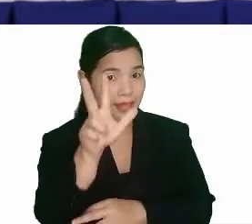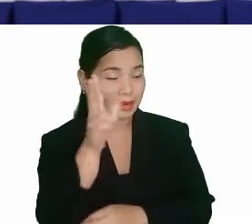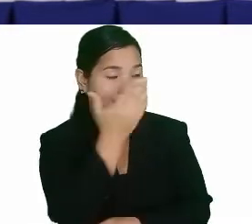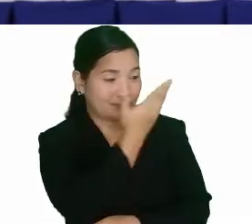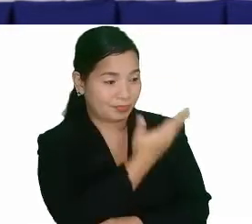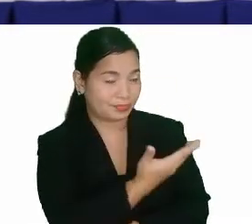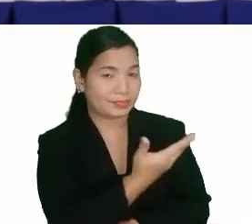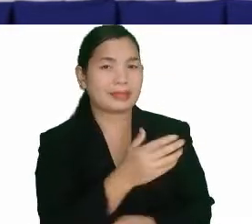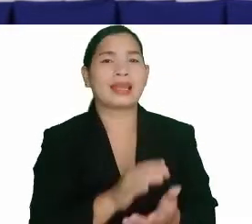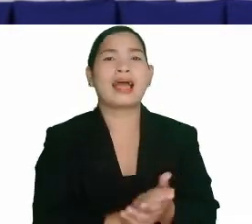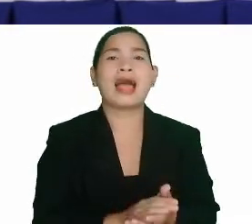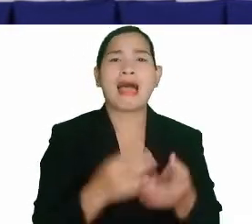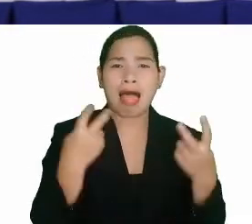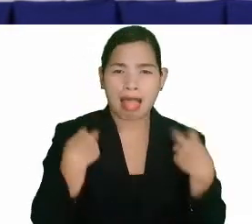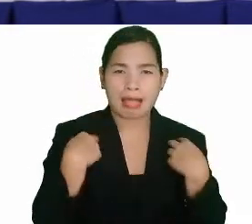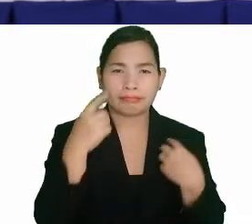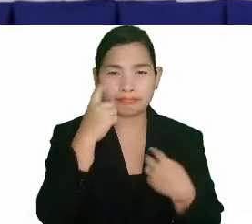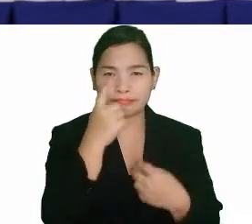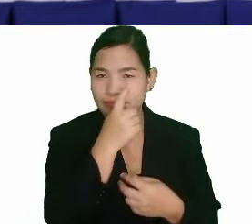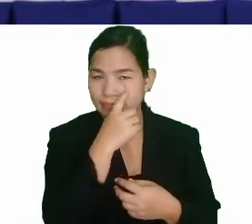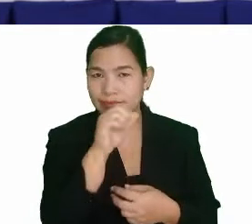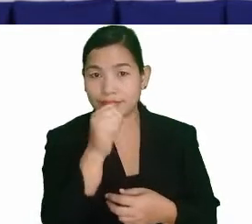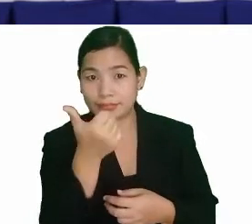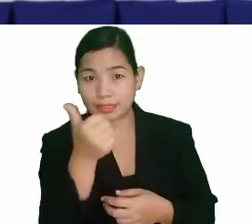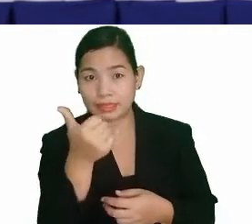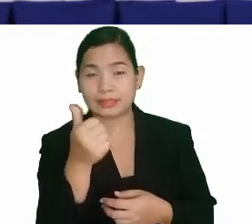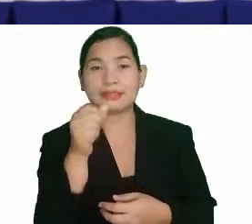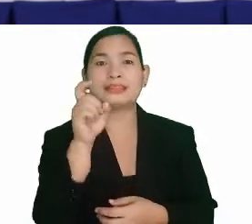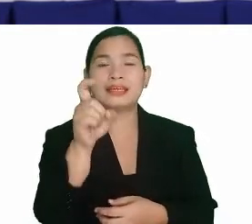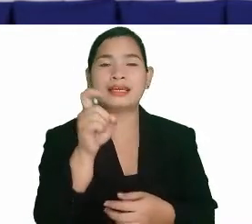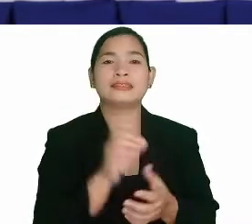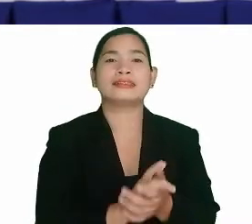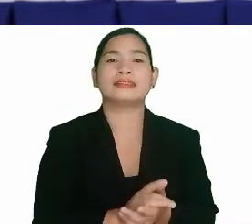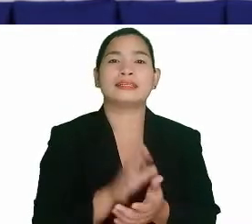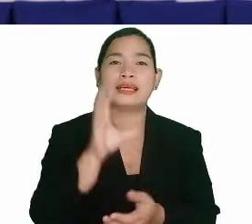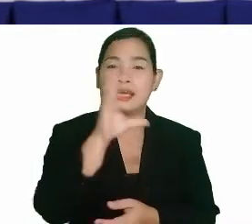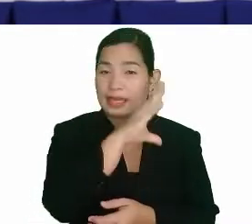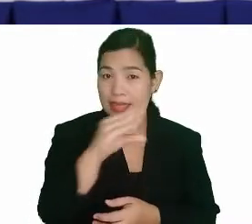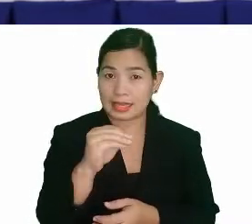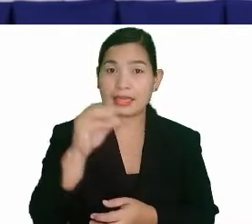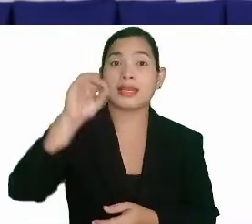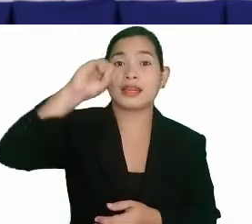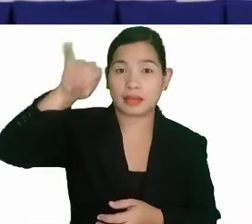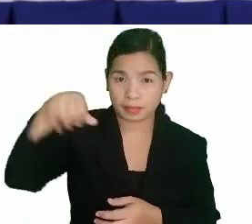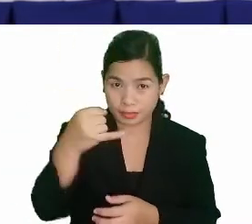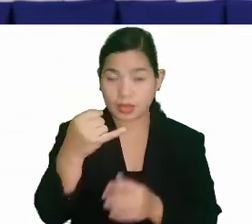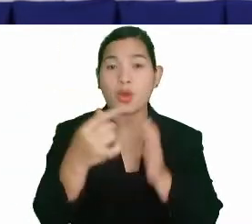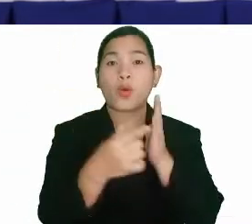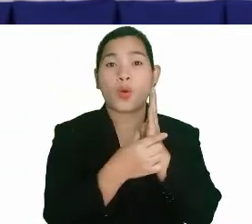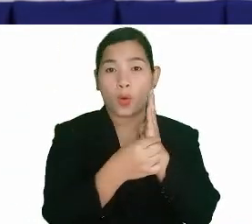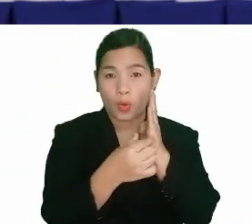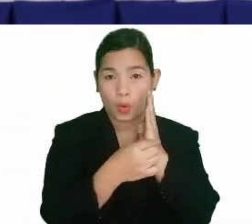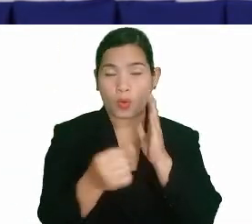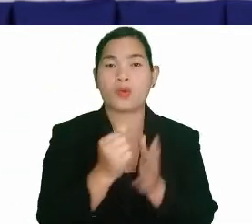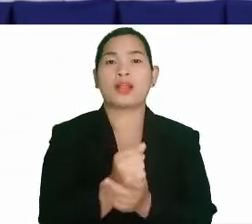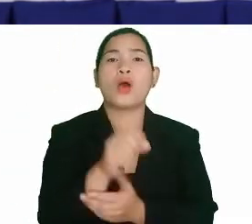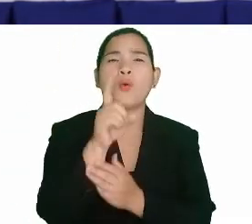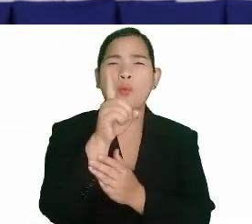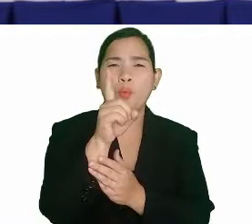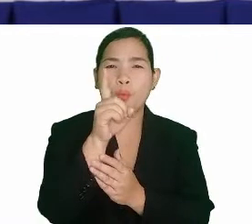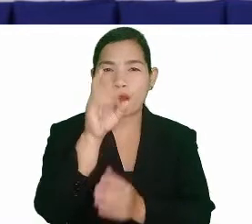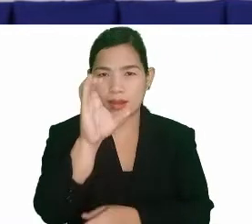Eyepiece magnification is 10x, while objective lens magnification is in oil immersion, which is